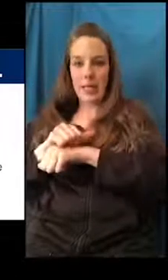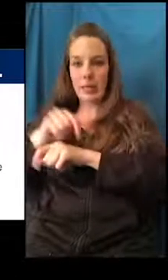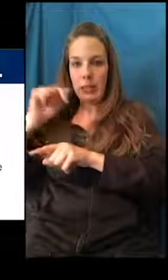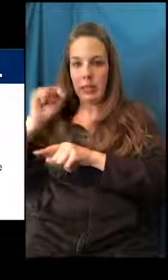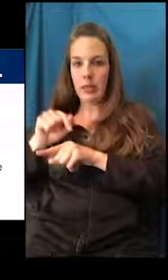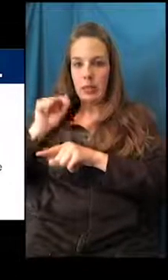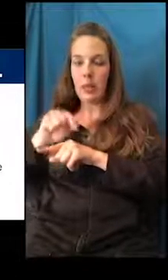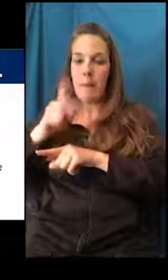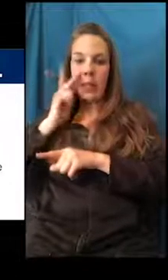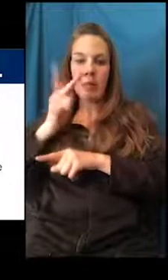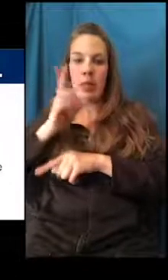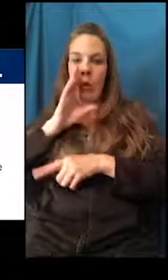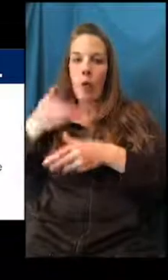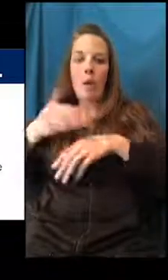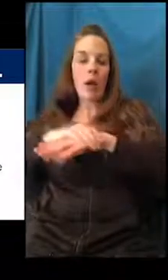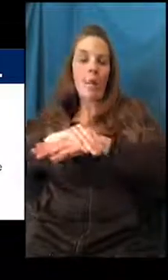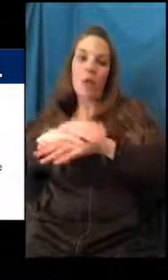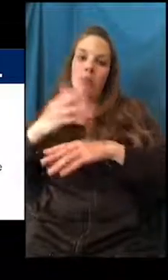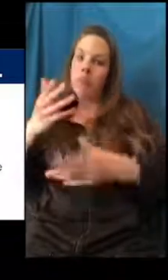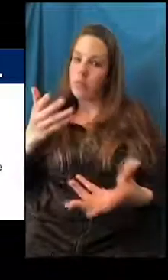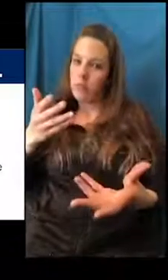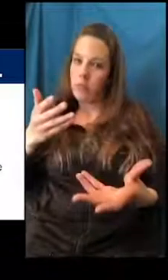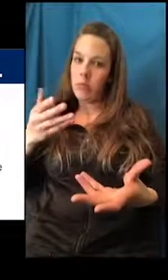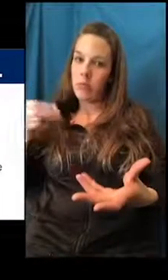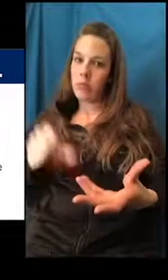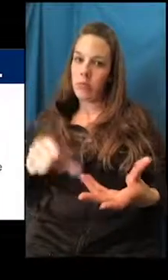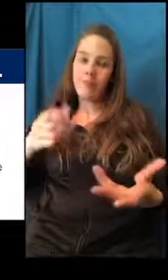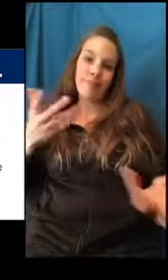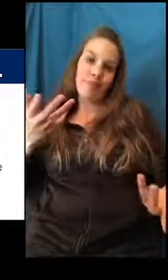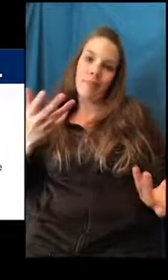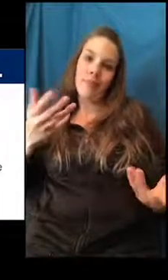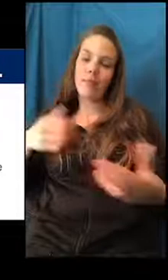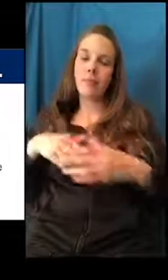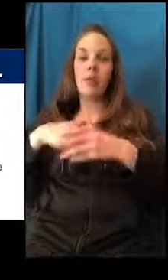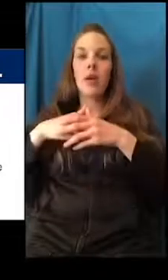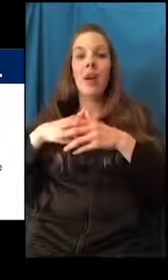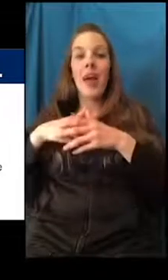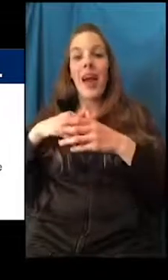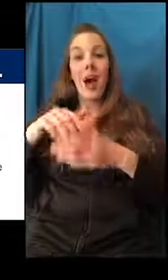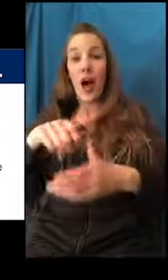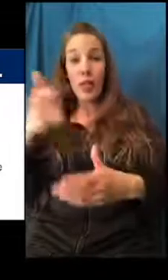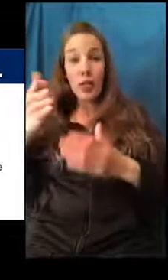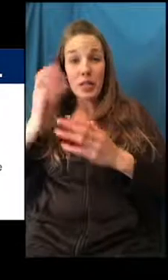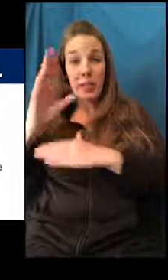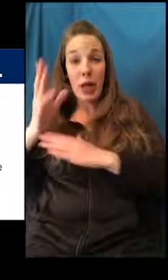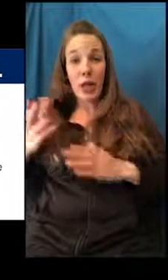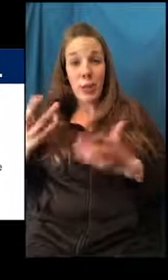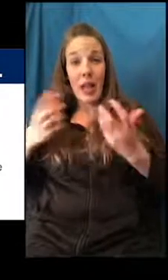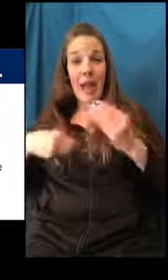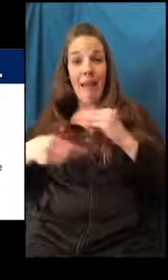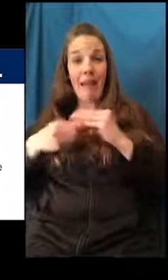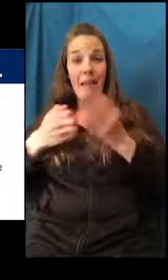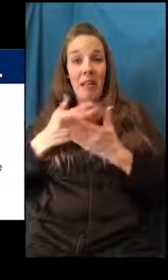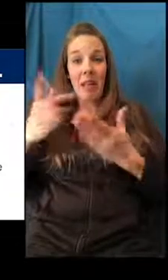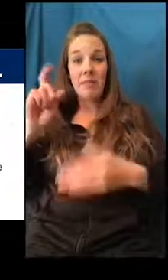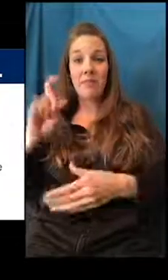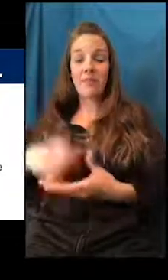covered. I don't know if any of our other speakers would like to weigh in on any of that.